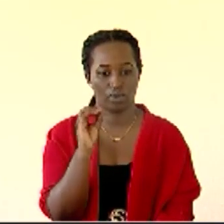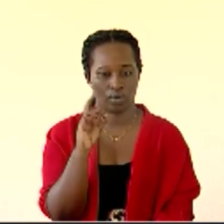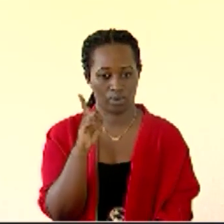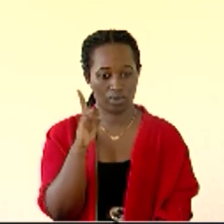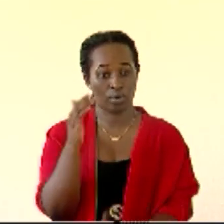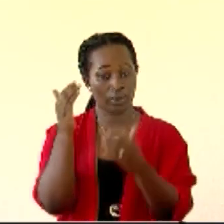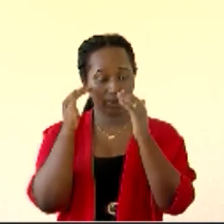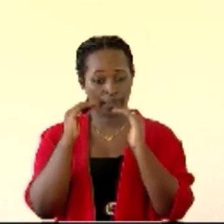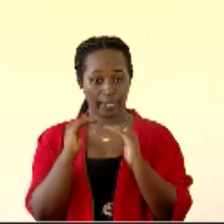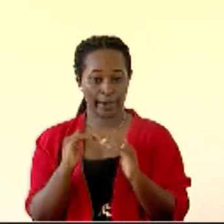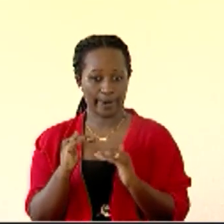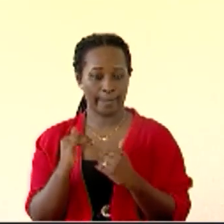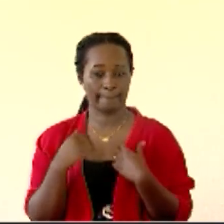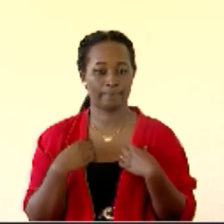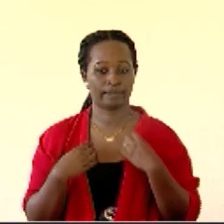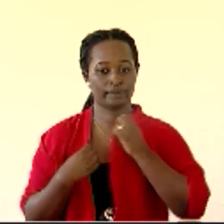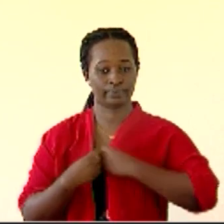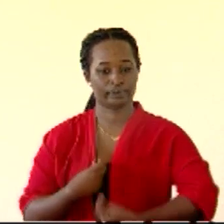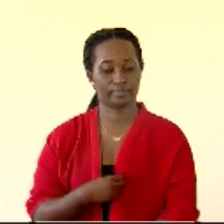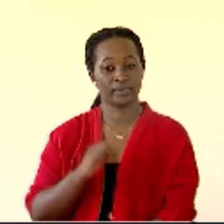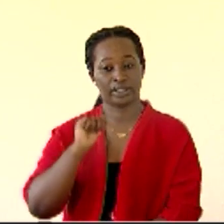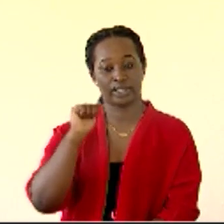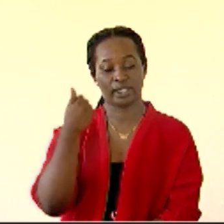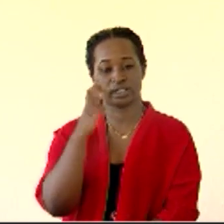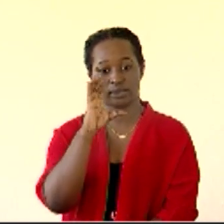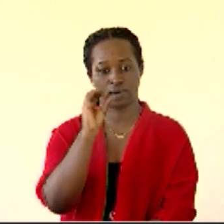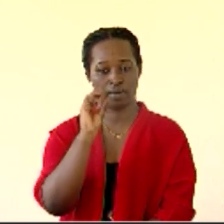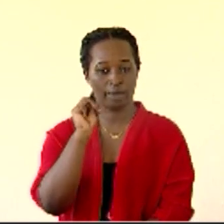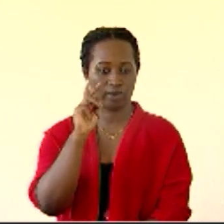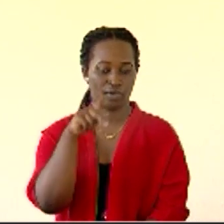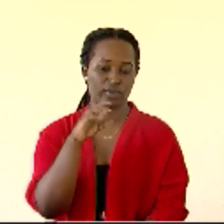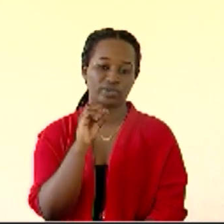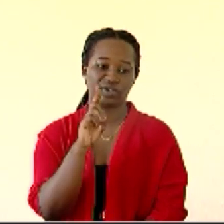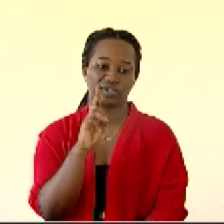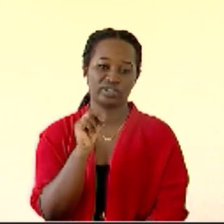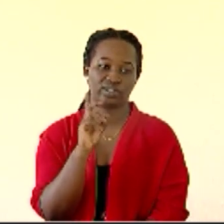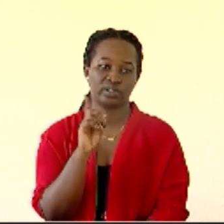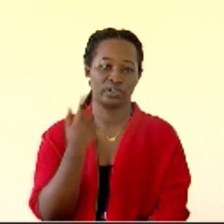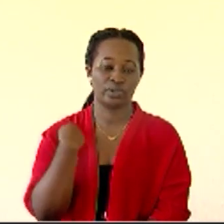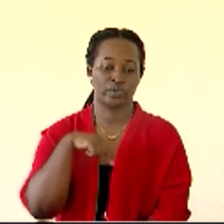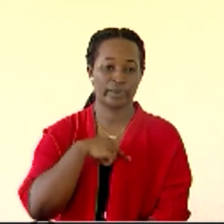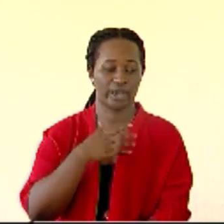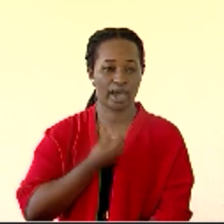Then the next compound we will have, that is